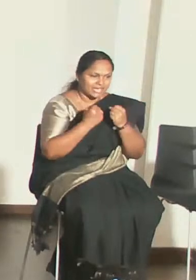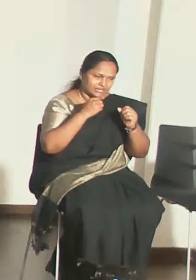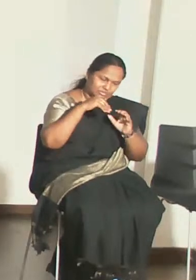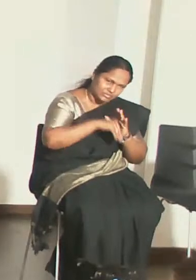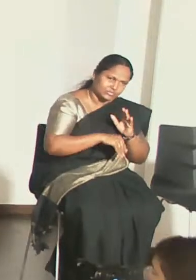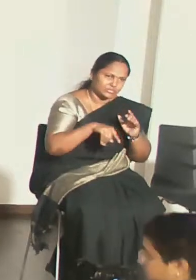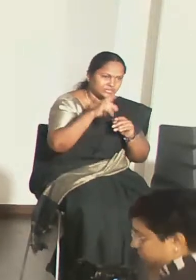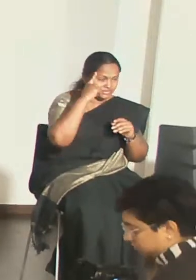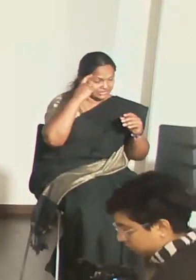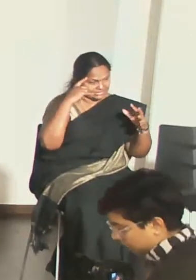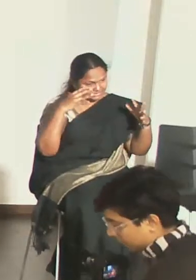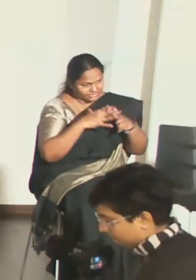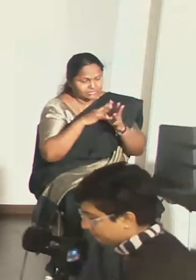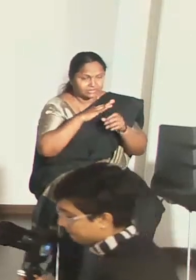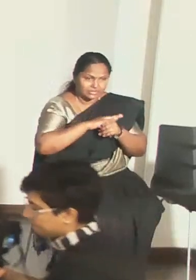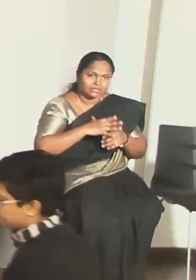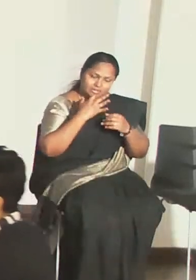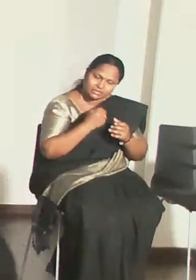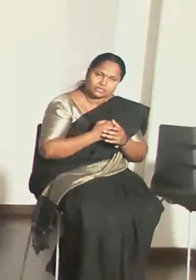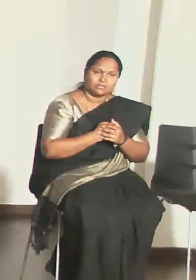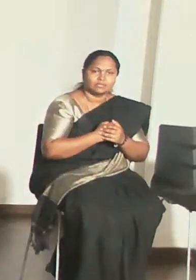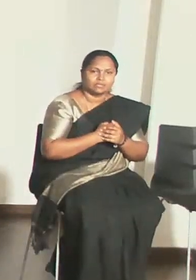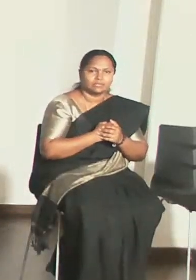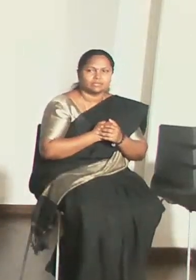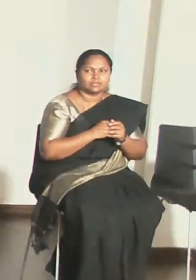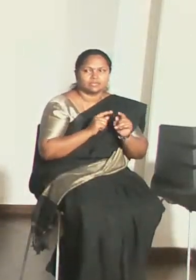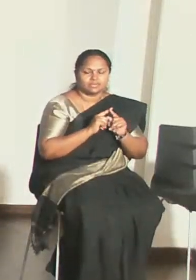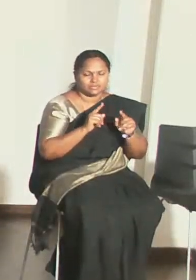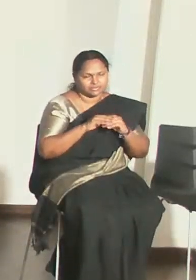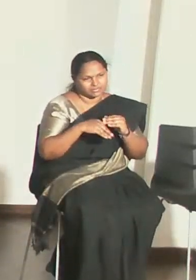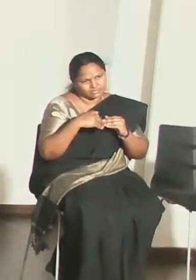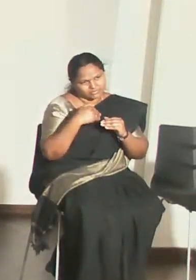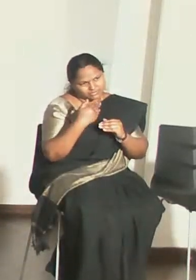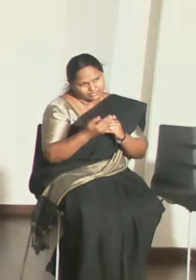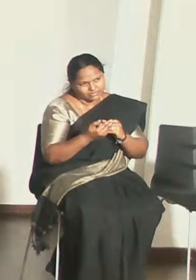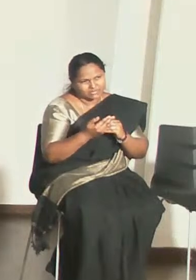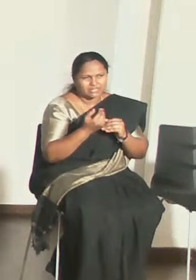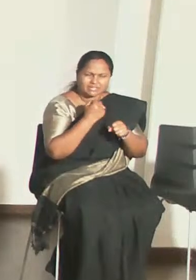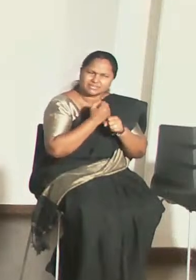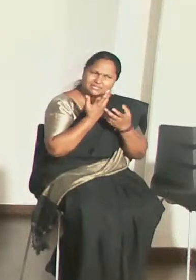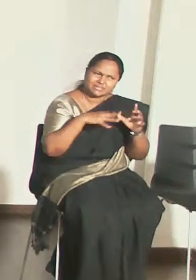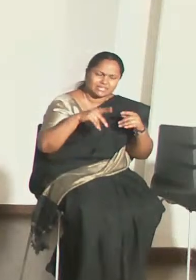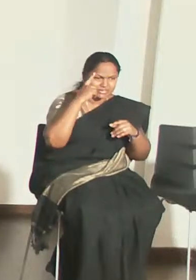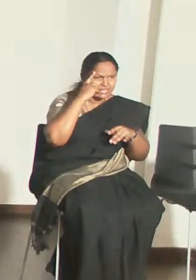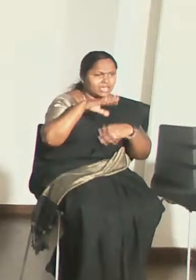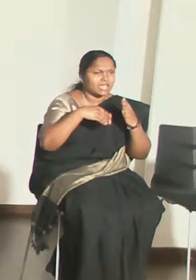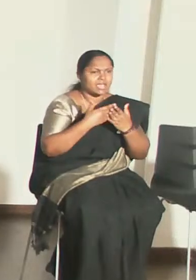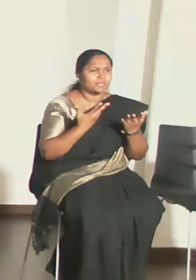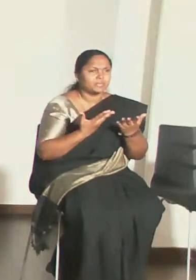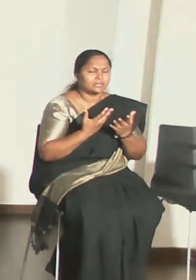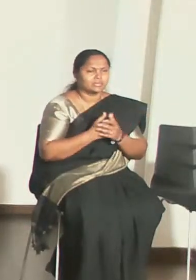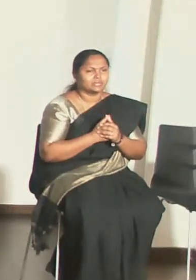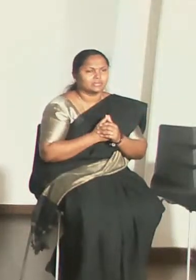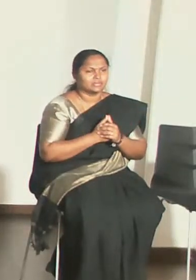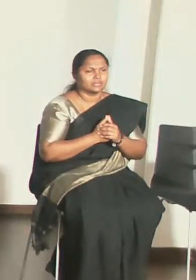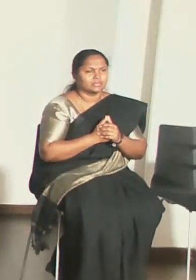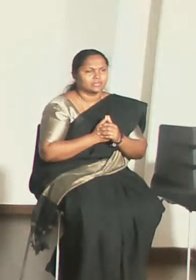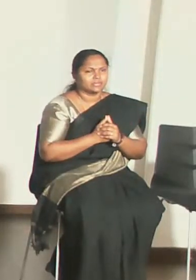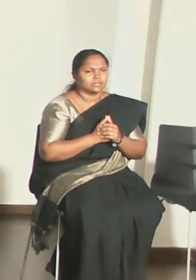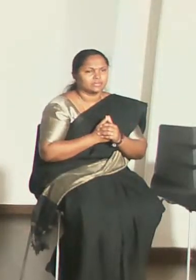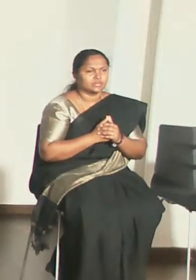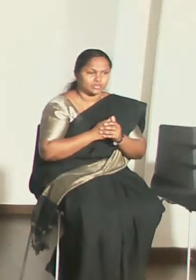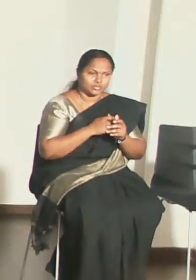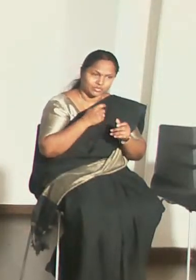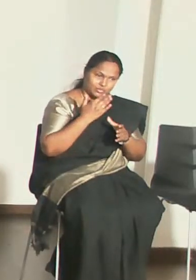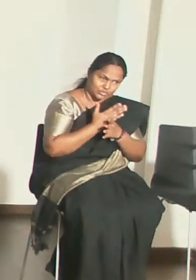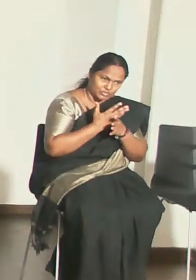of fresh framework. So that's great. And then, I mean, generally thinking about uh,